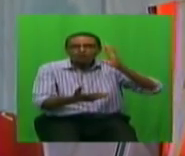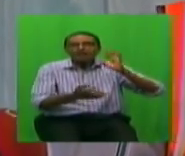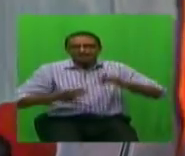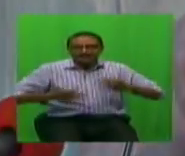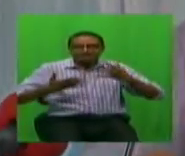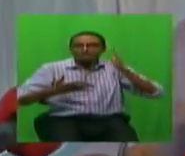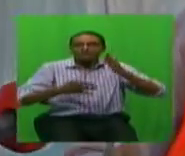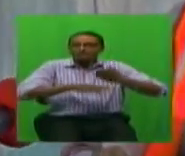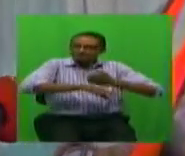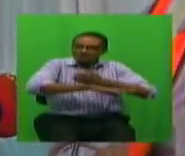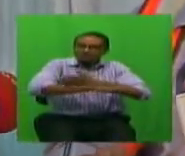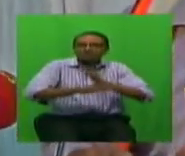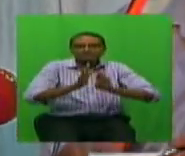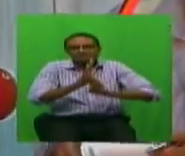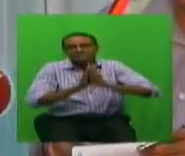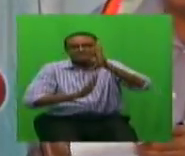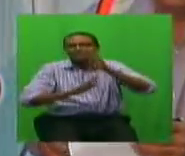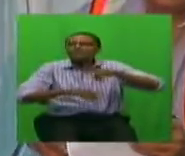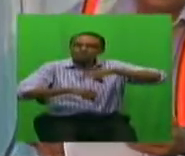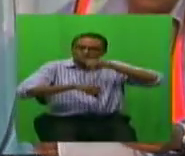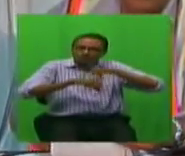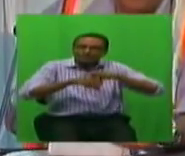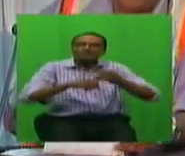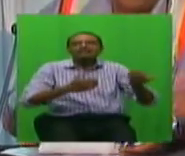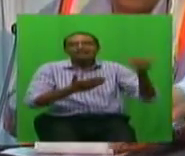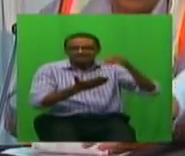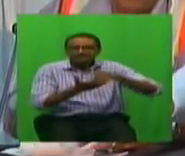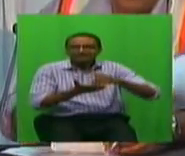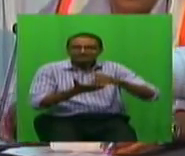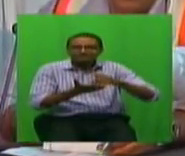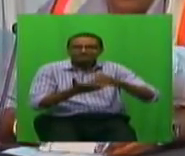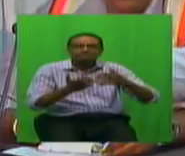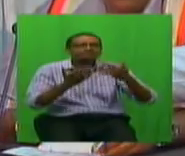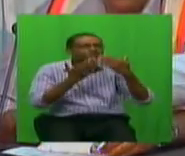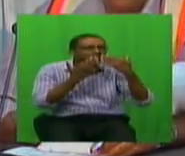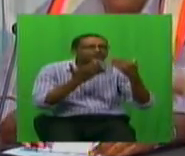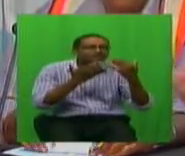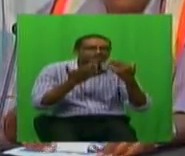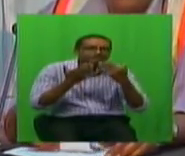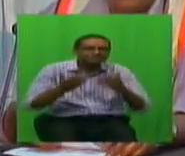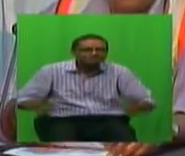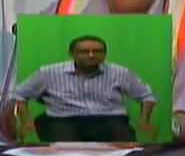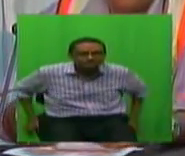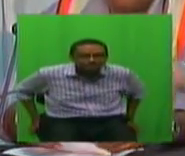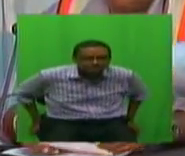you. Thank you very much, Ministers. There's just